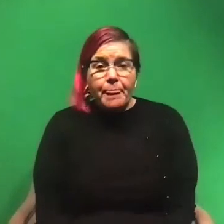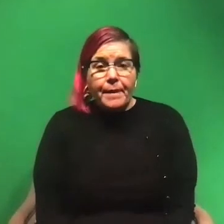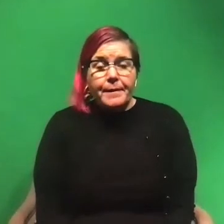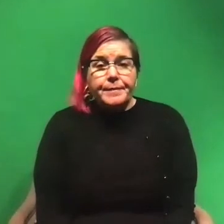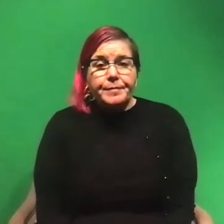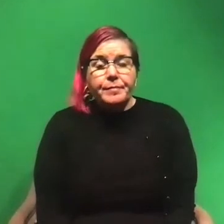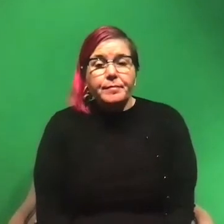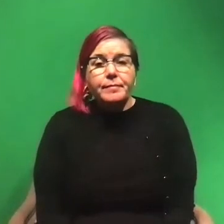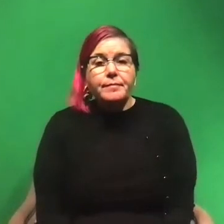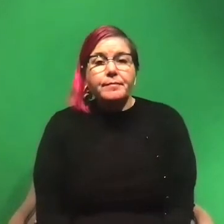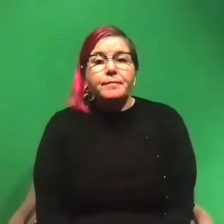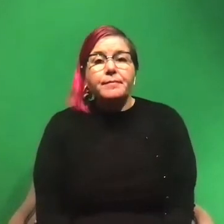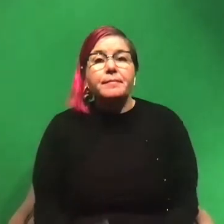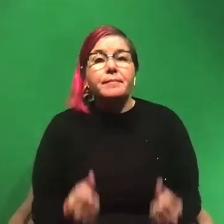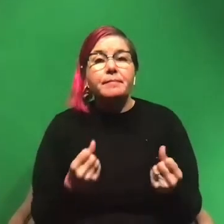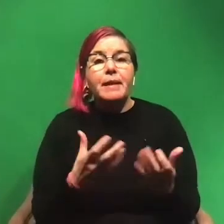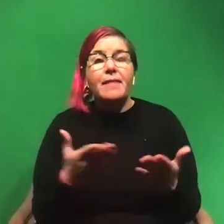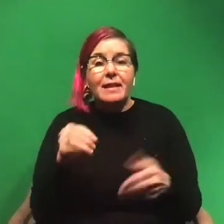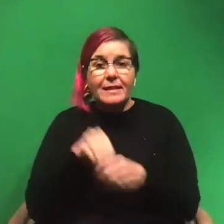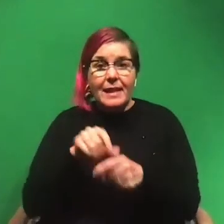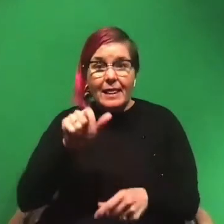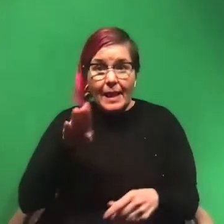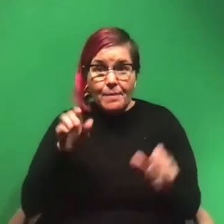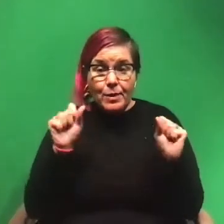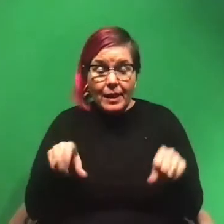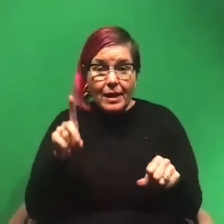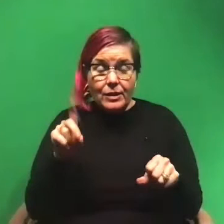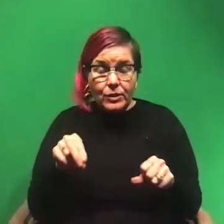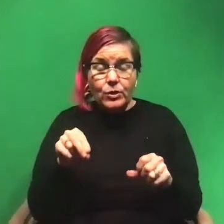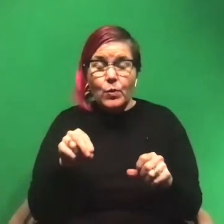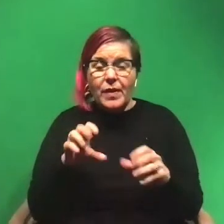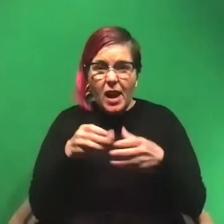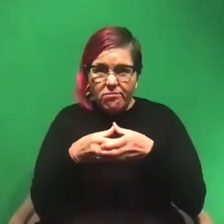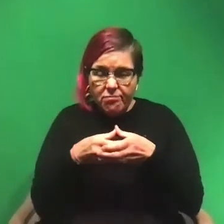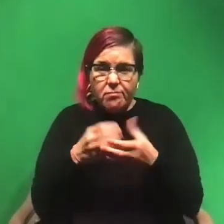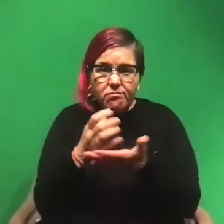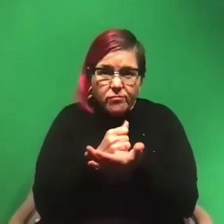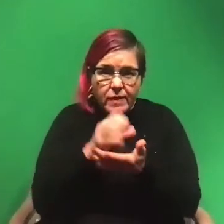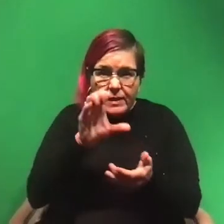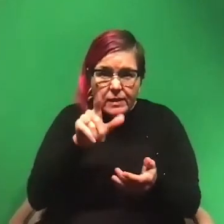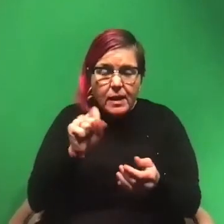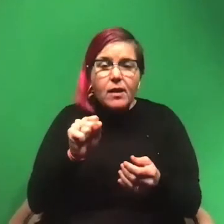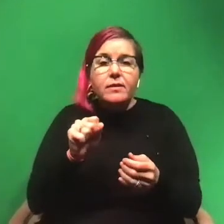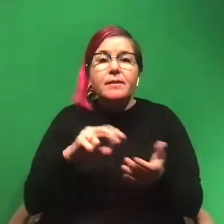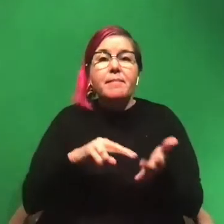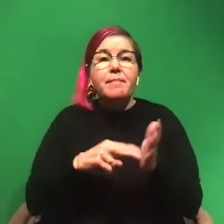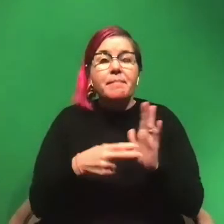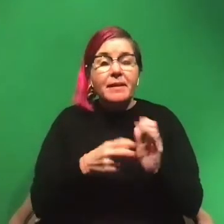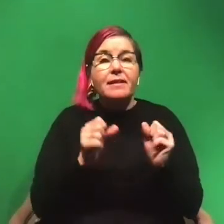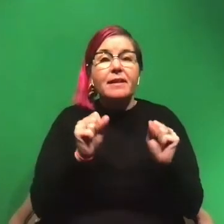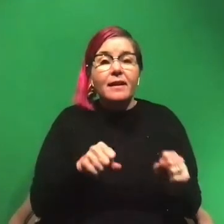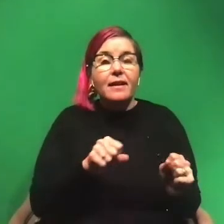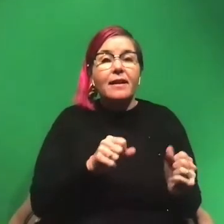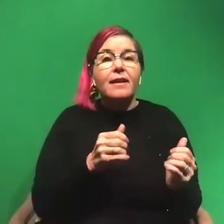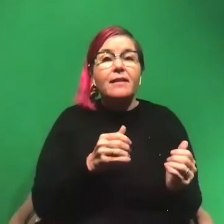there's a lot of things that we can do in a lab, for example, in culture of cells, that does not necessarily mean that that is what you're going to get in